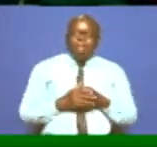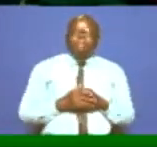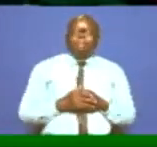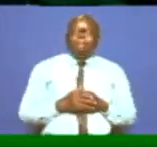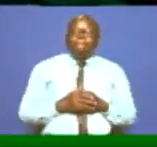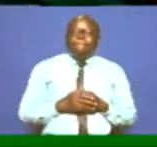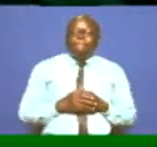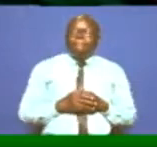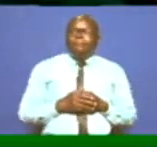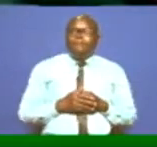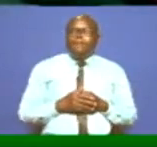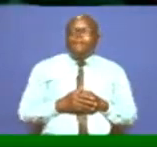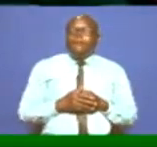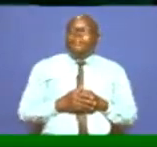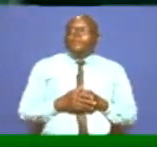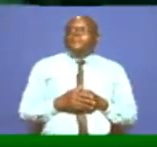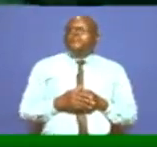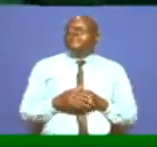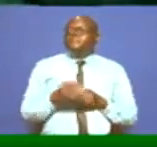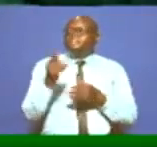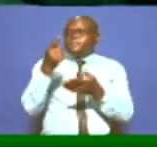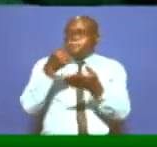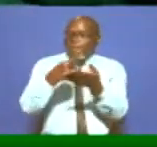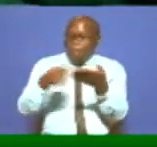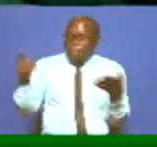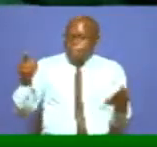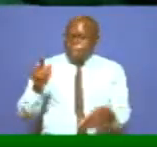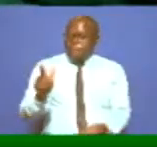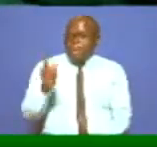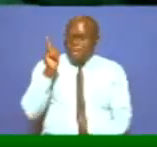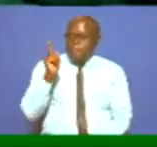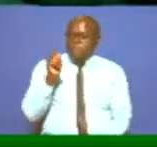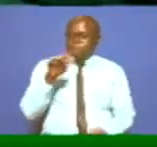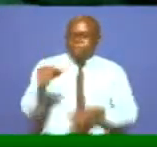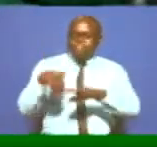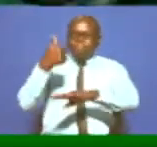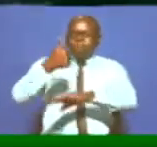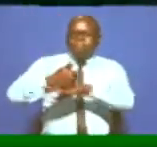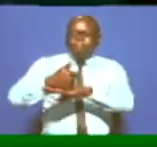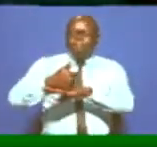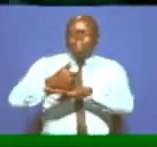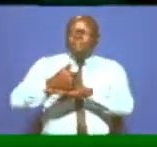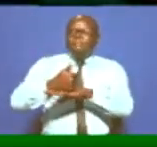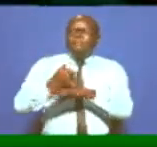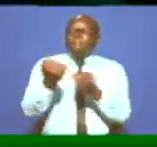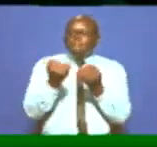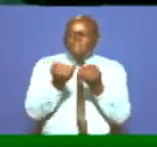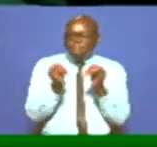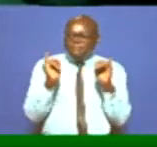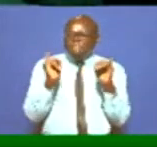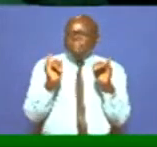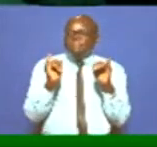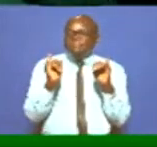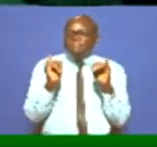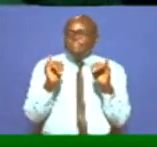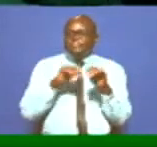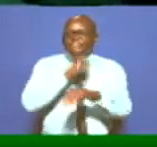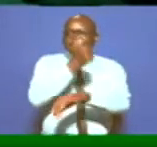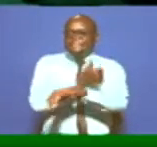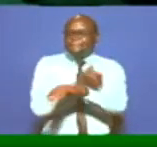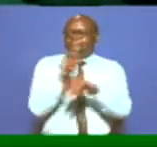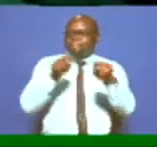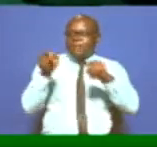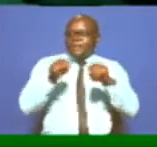should the MPs enact that particular law establishing a semi-autonomous authority to manage public